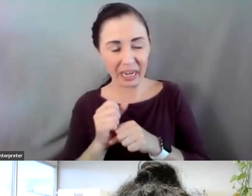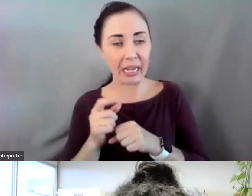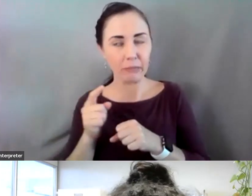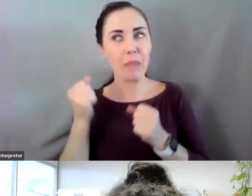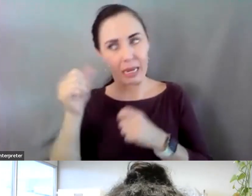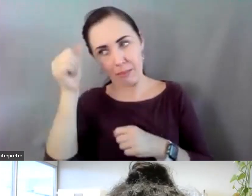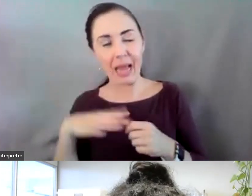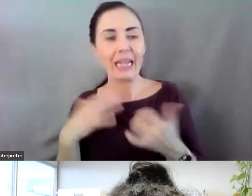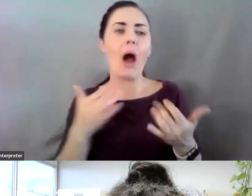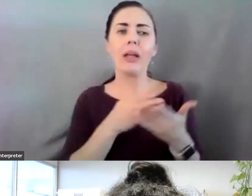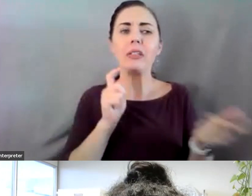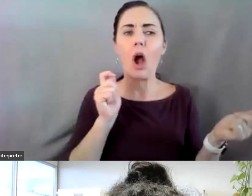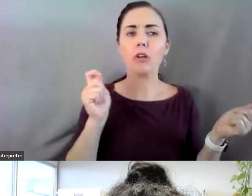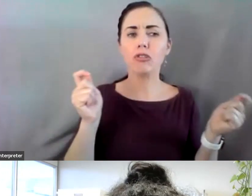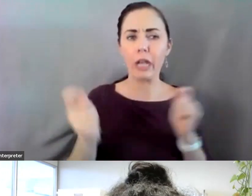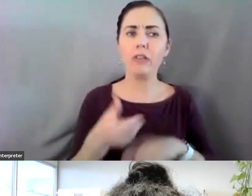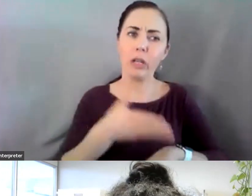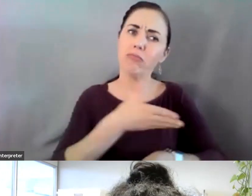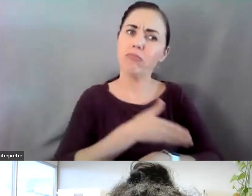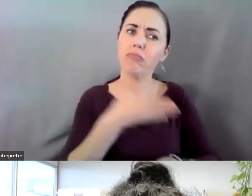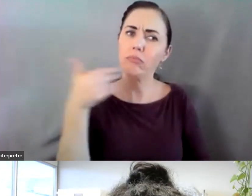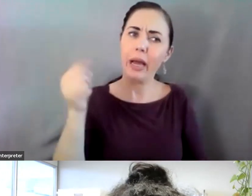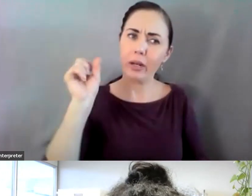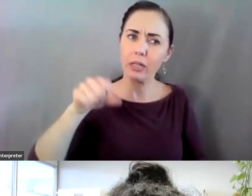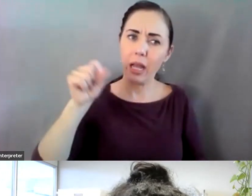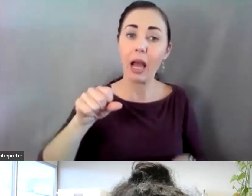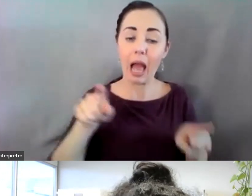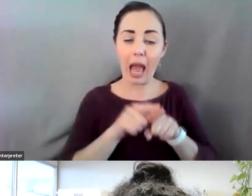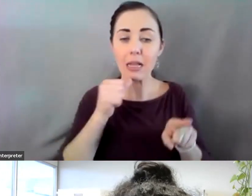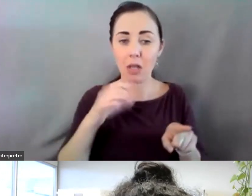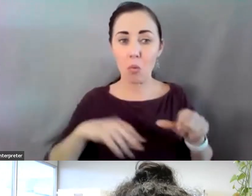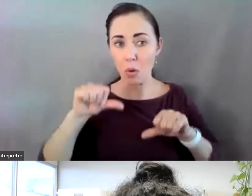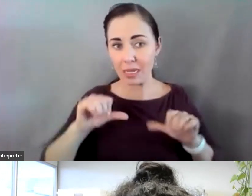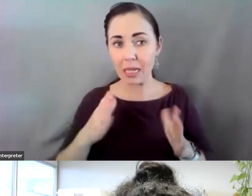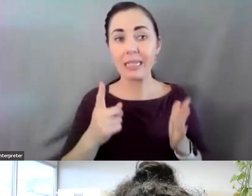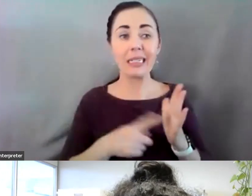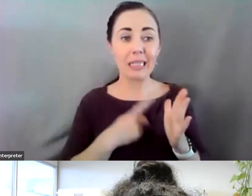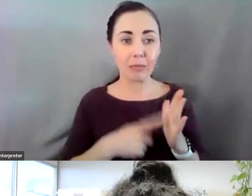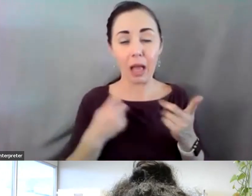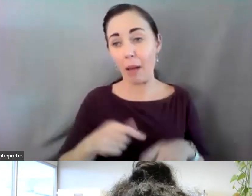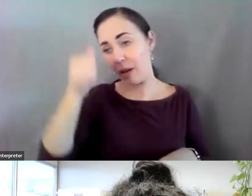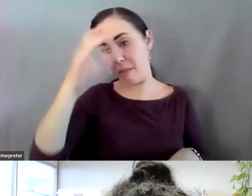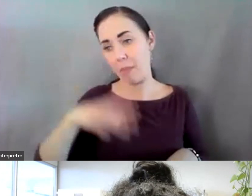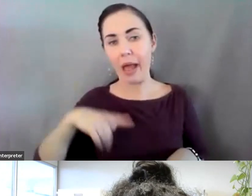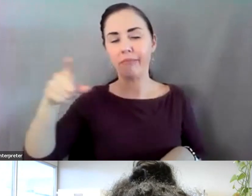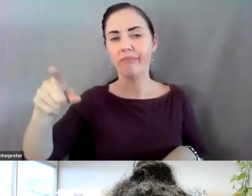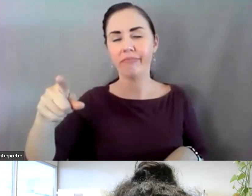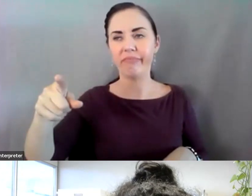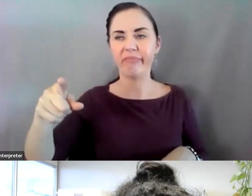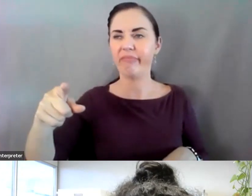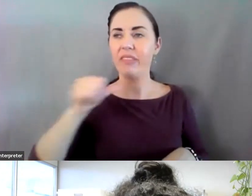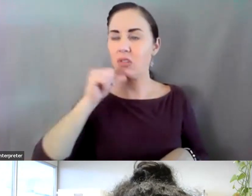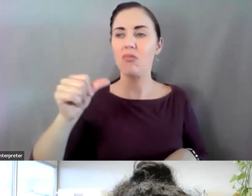things are changing and they're getting much better. As a woman scientist, sometimes there are men who don't treat you